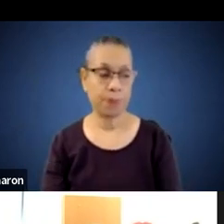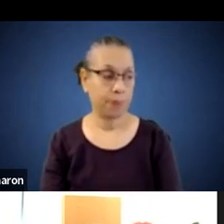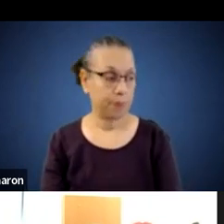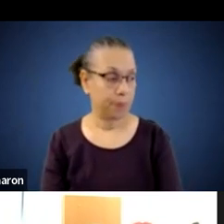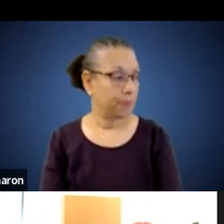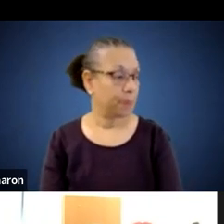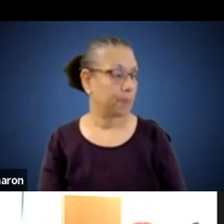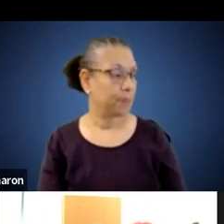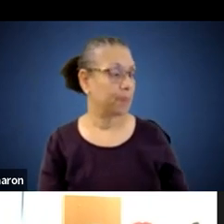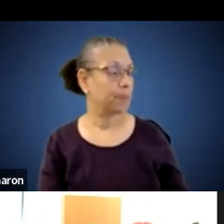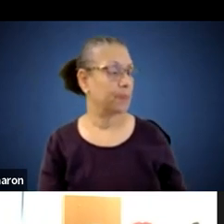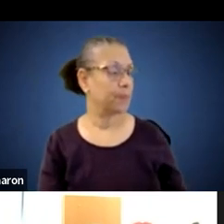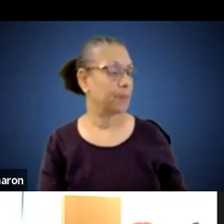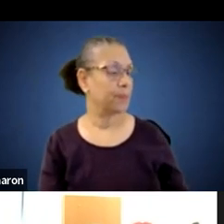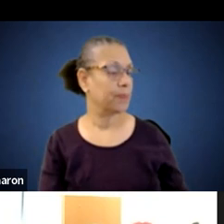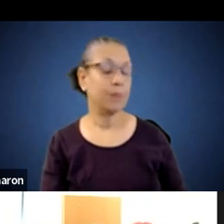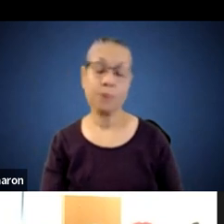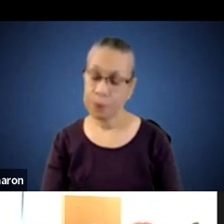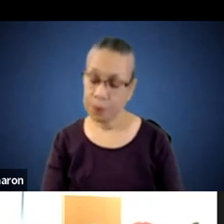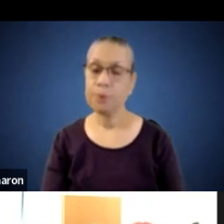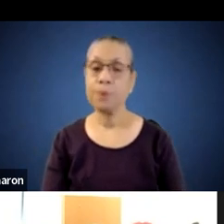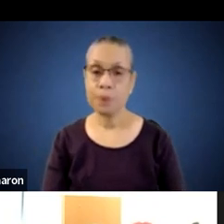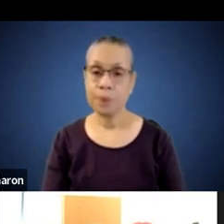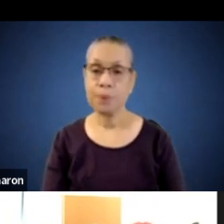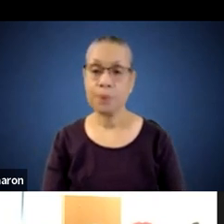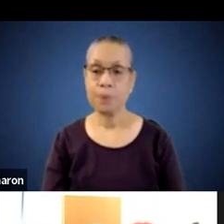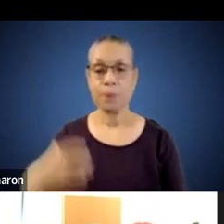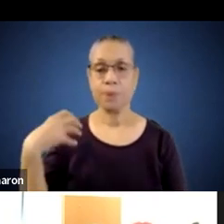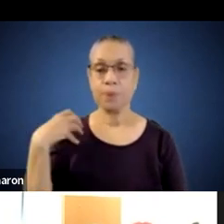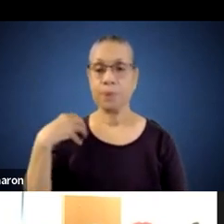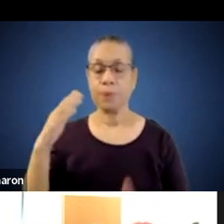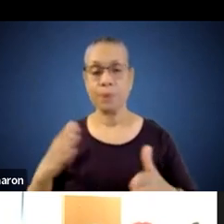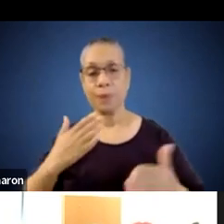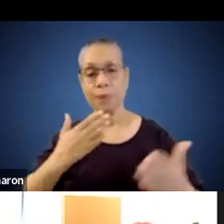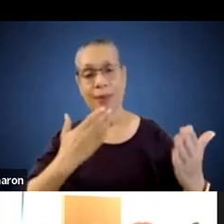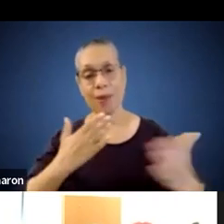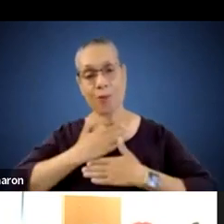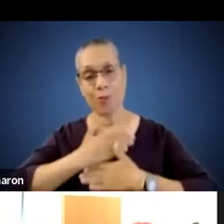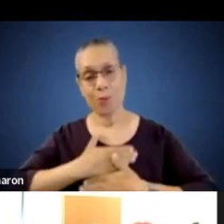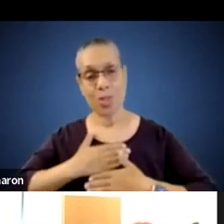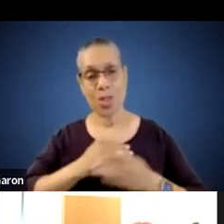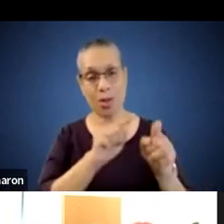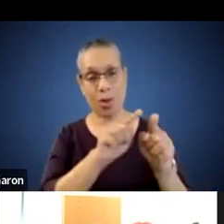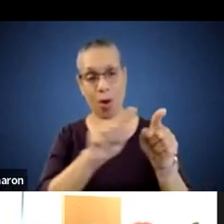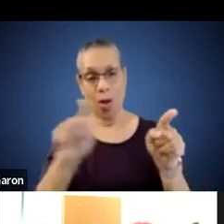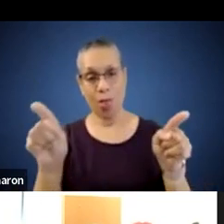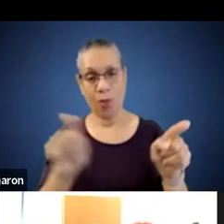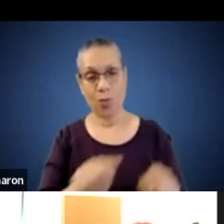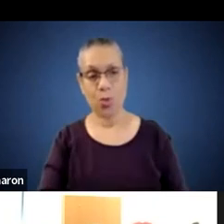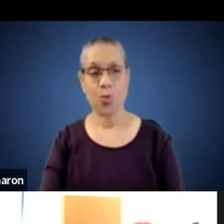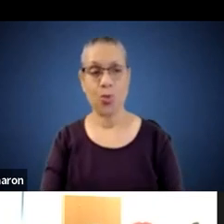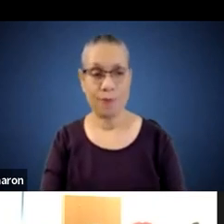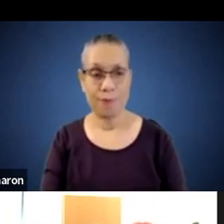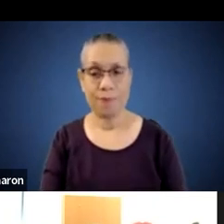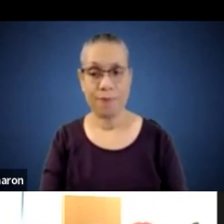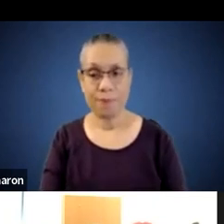thank you um I appreciate each and every one of you I know that